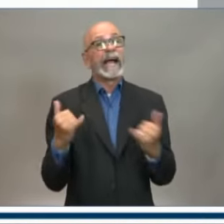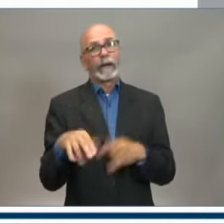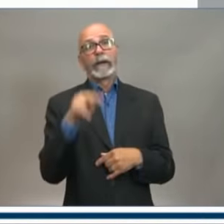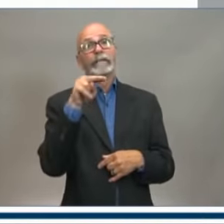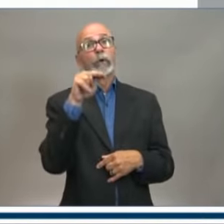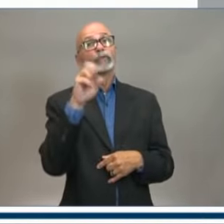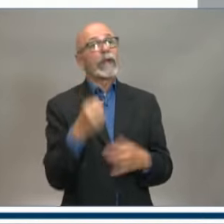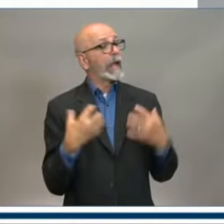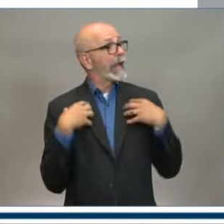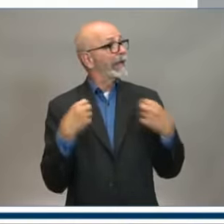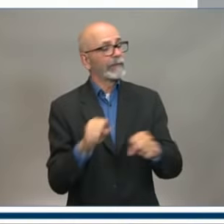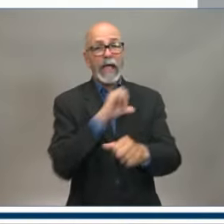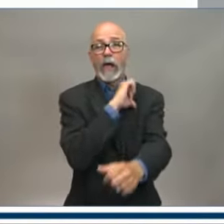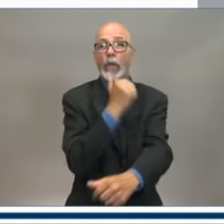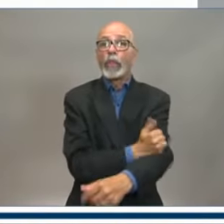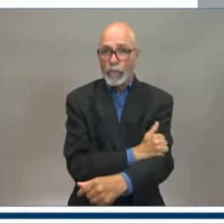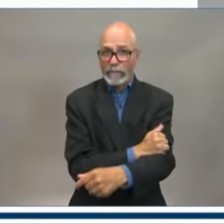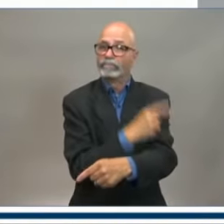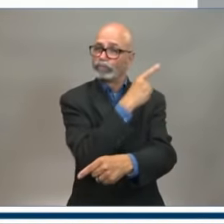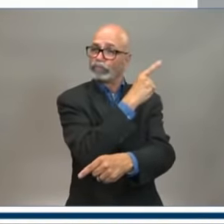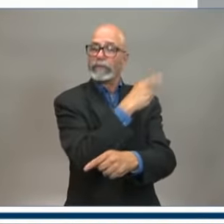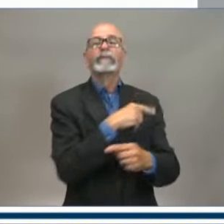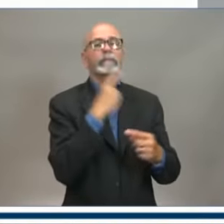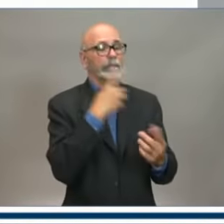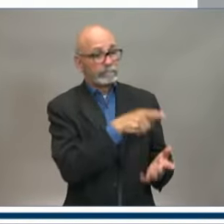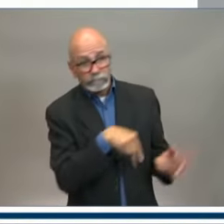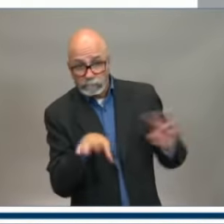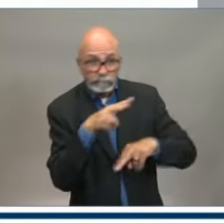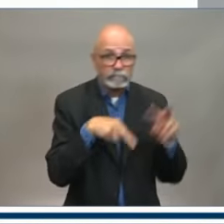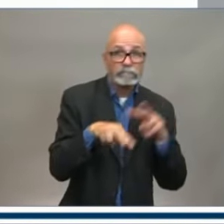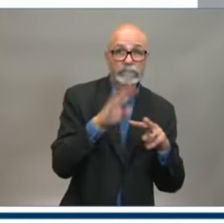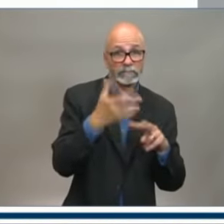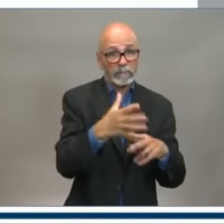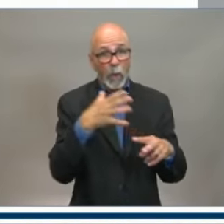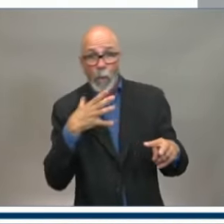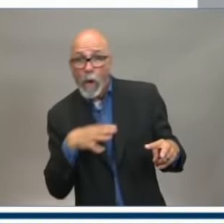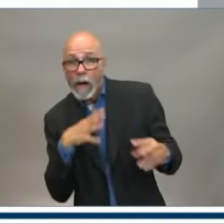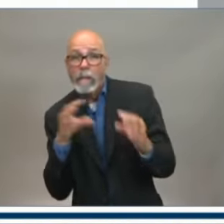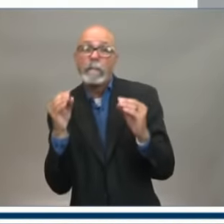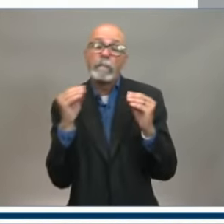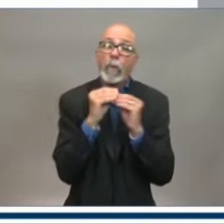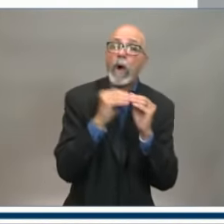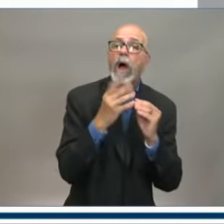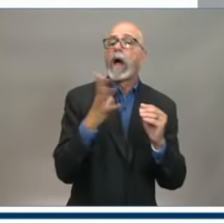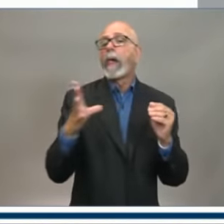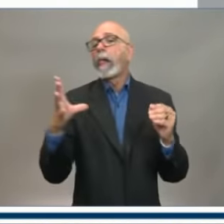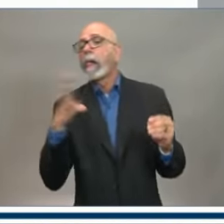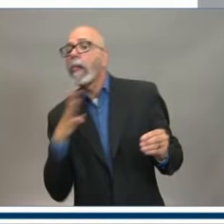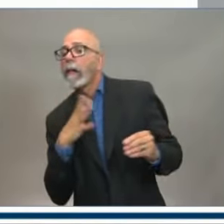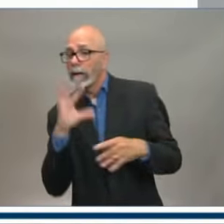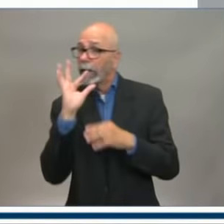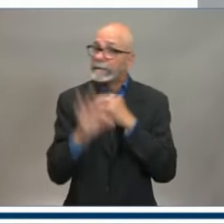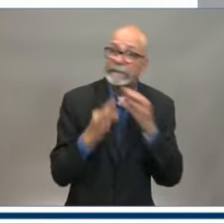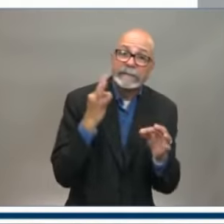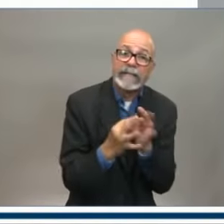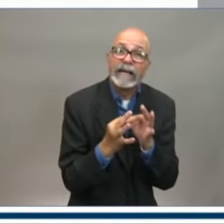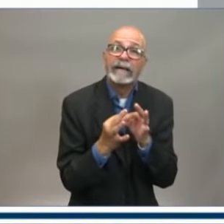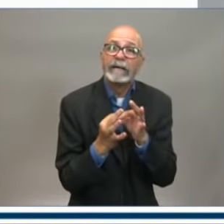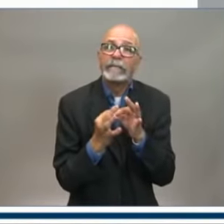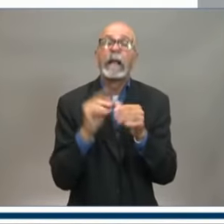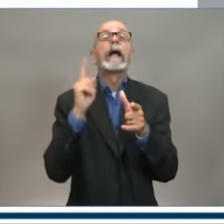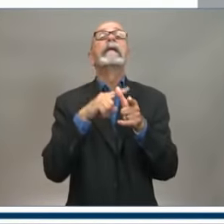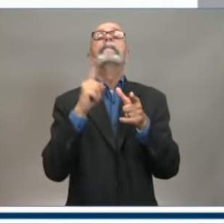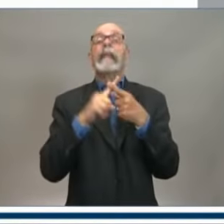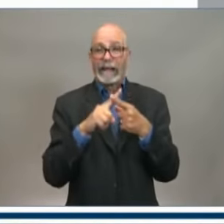Nova Scotians the option of having a negative test result sent to them by email. And I was